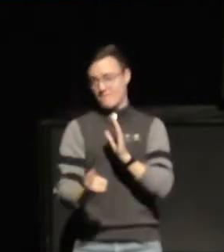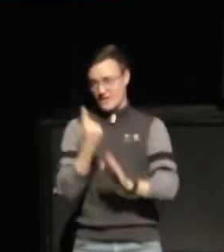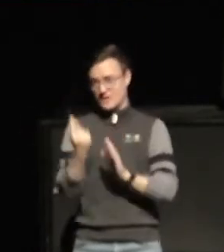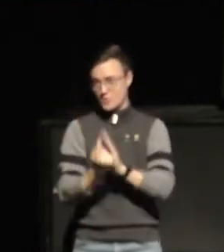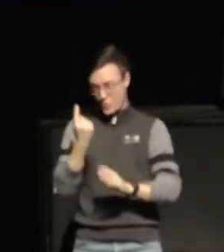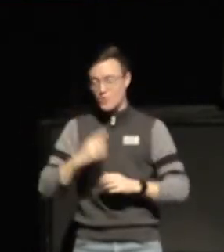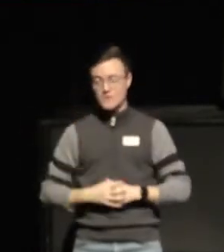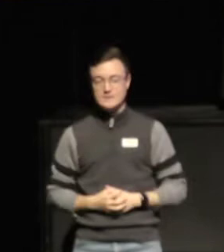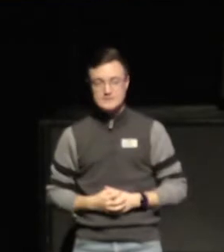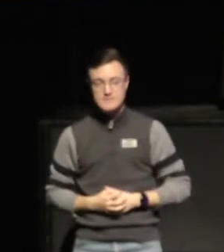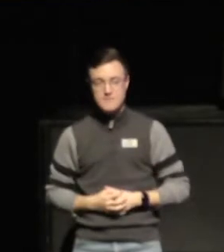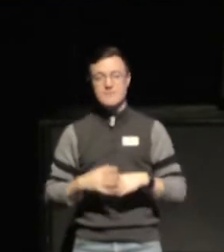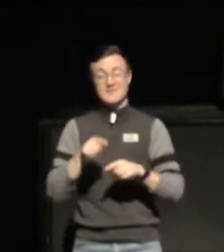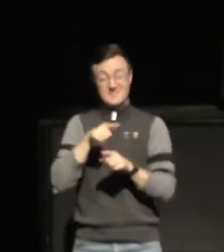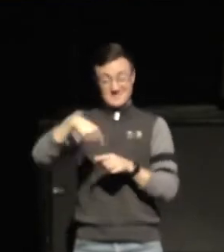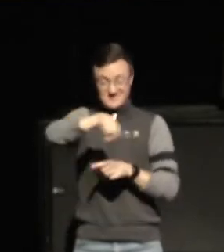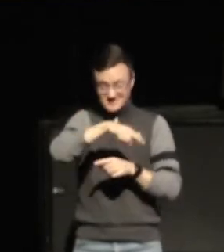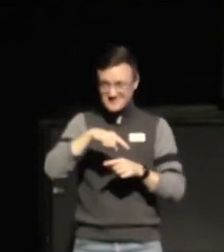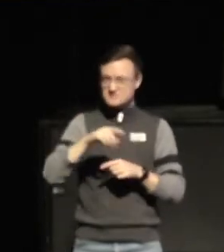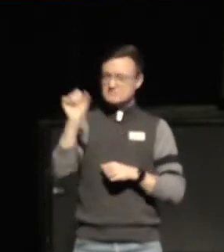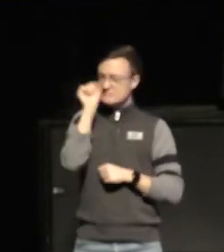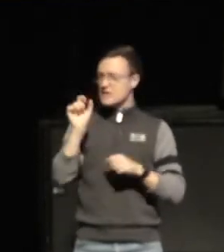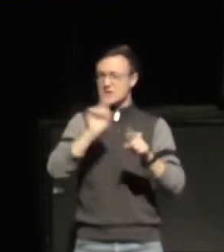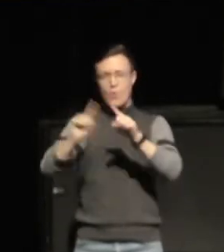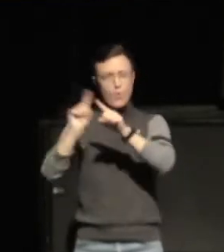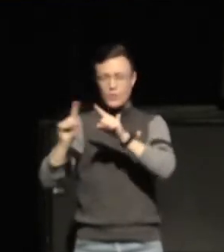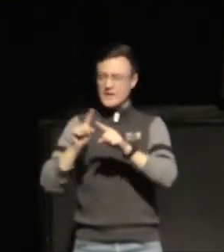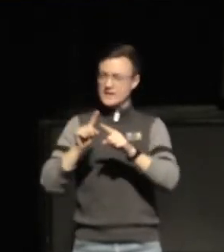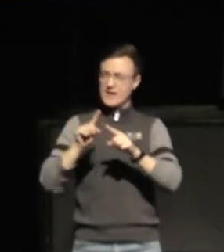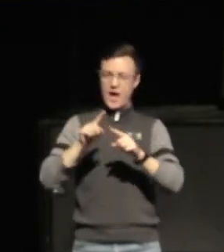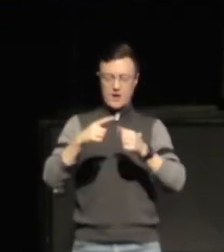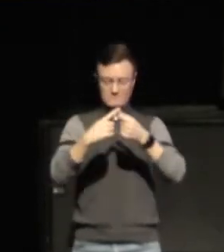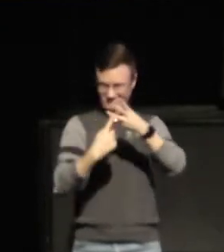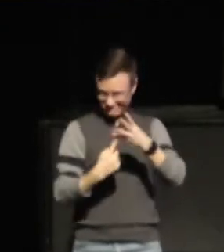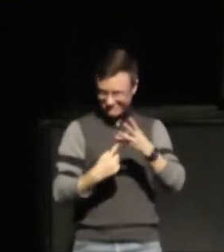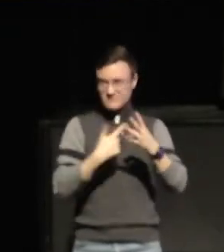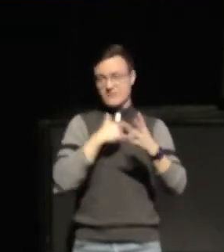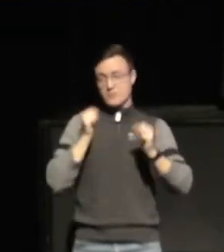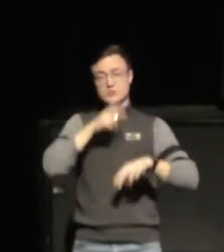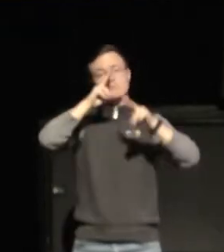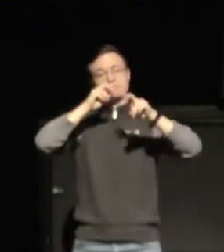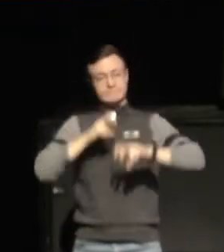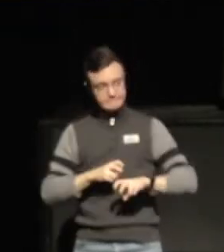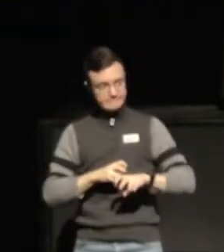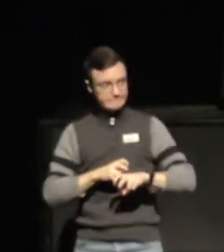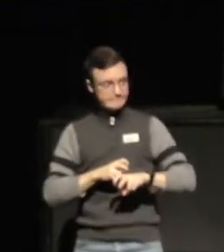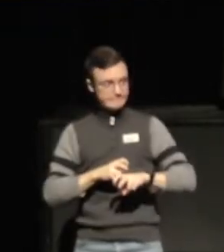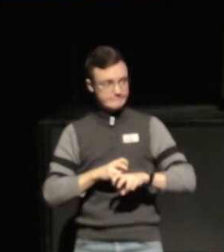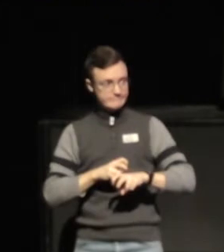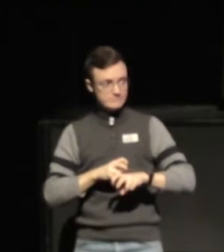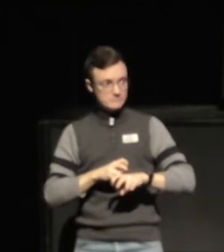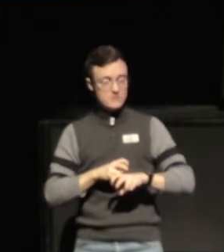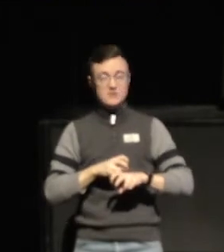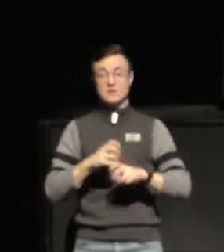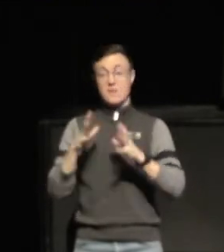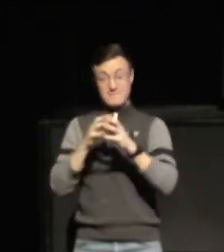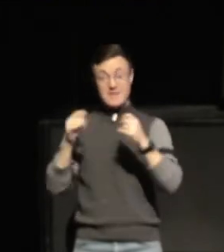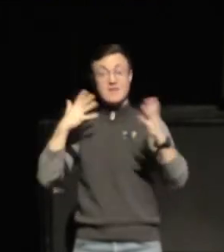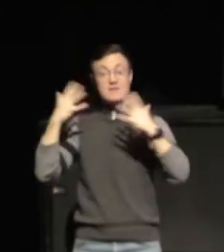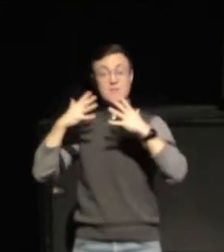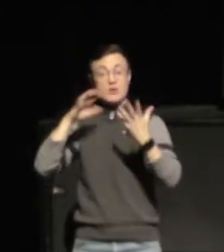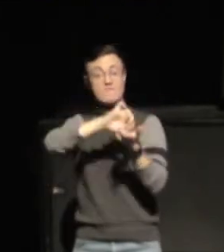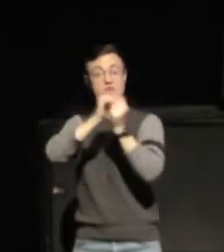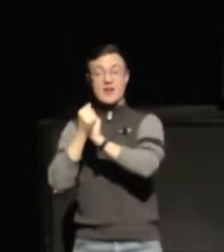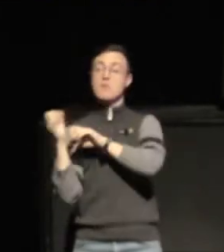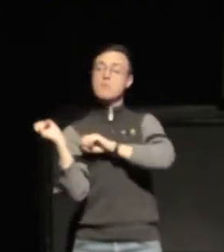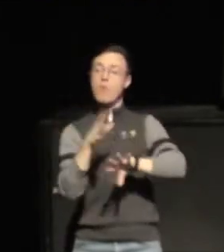that need to be looked at as an ensemble. And these are all elements of the right to food that are being impacted by climate change.